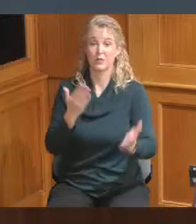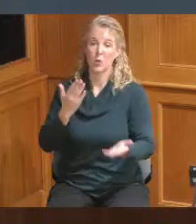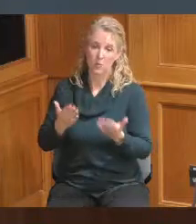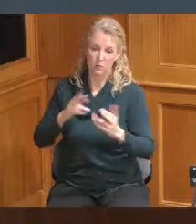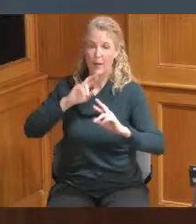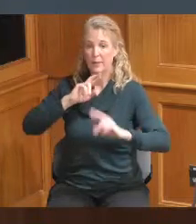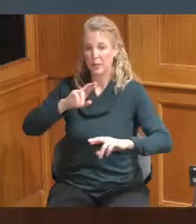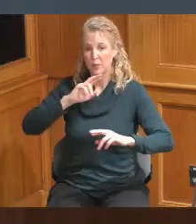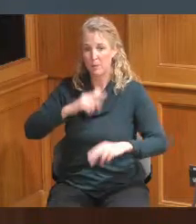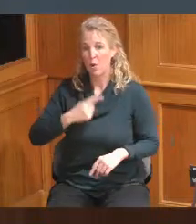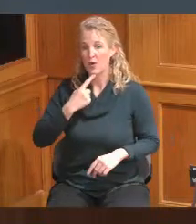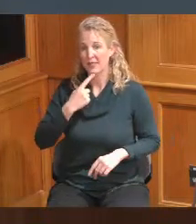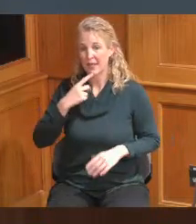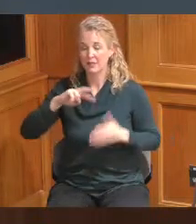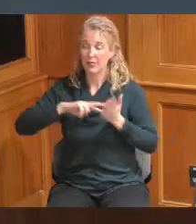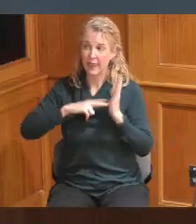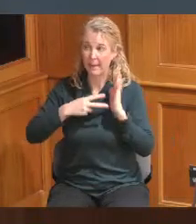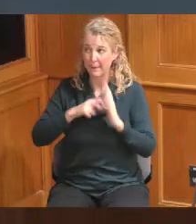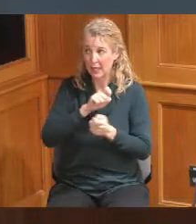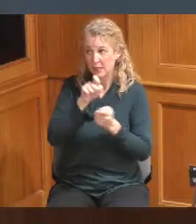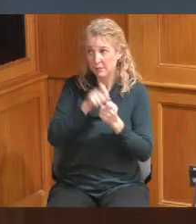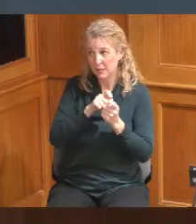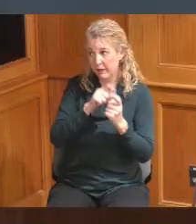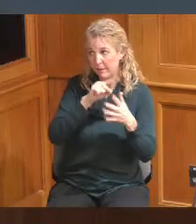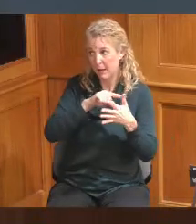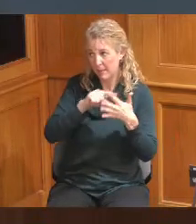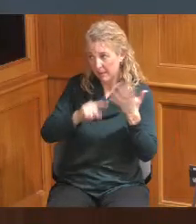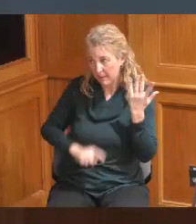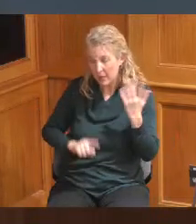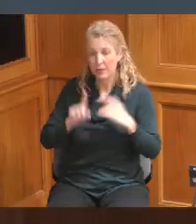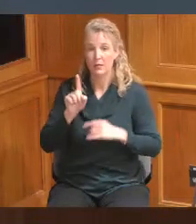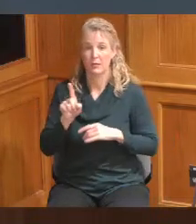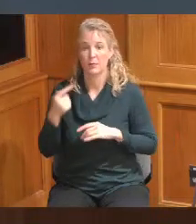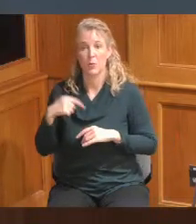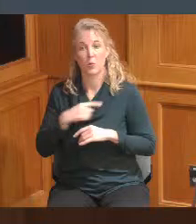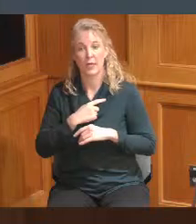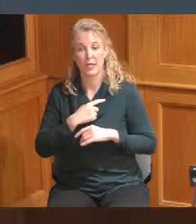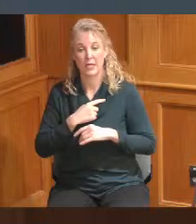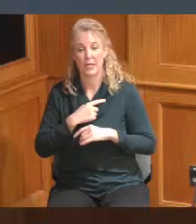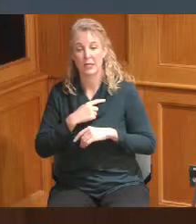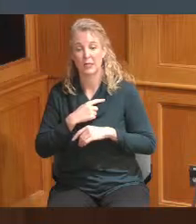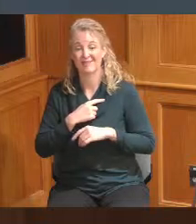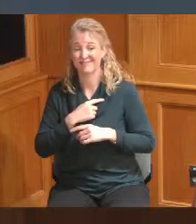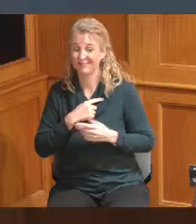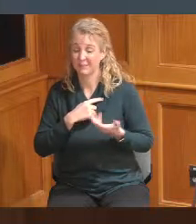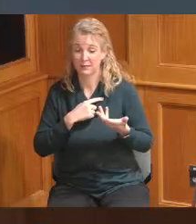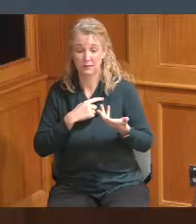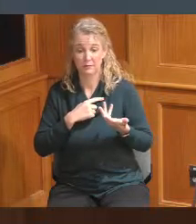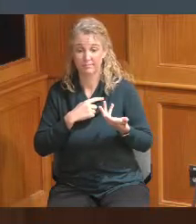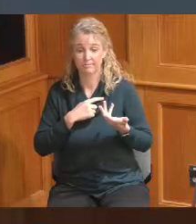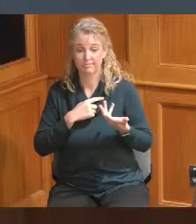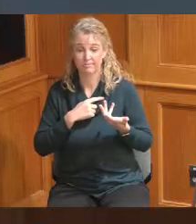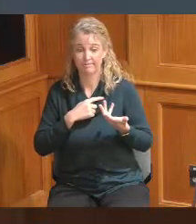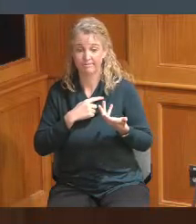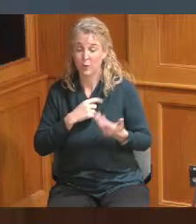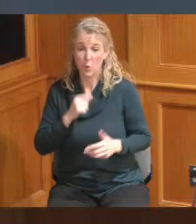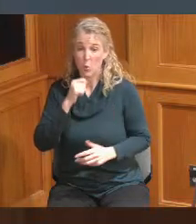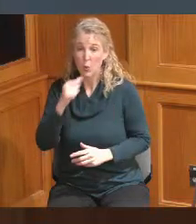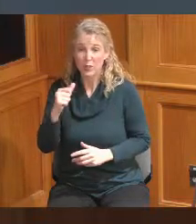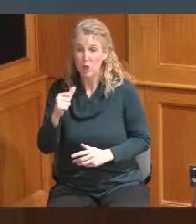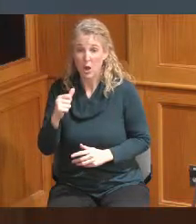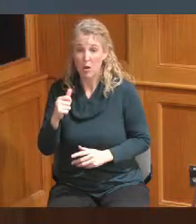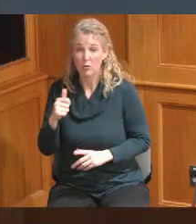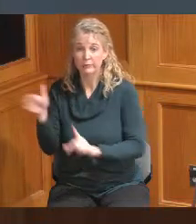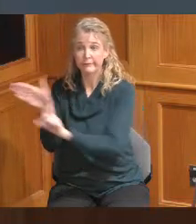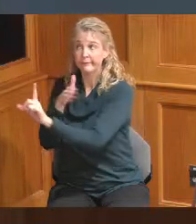report saying this is what this means. And again, we work hard. We don't lobby. We're government. We educate